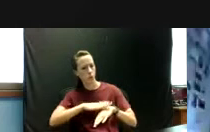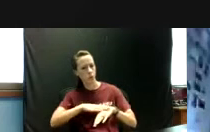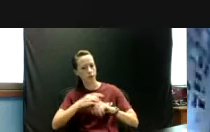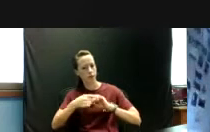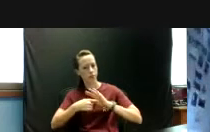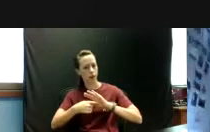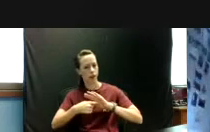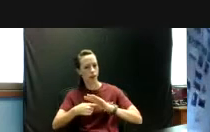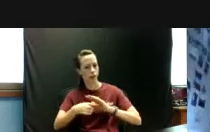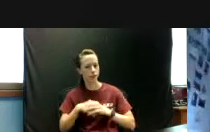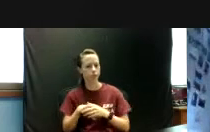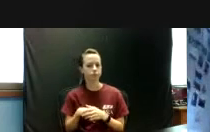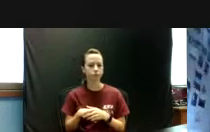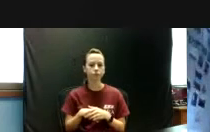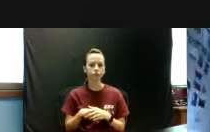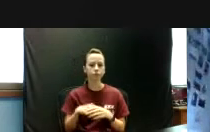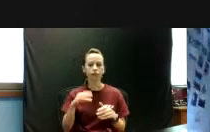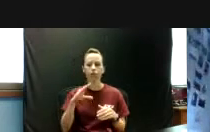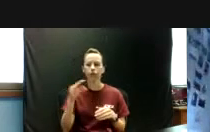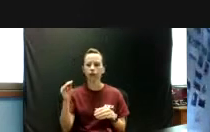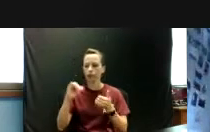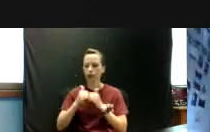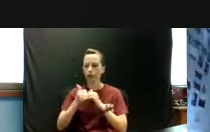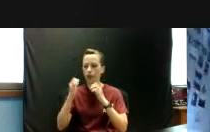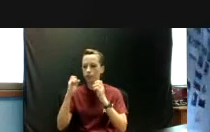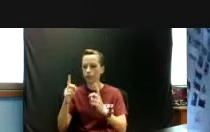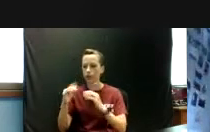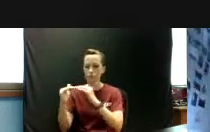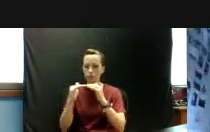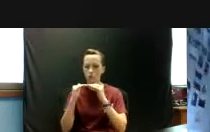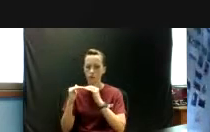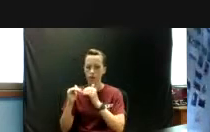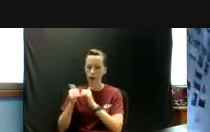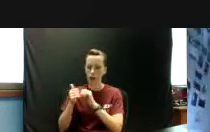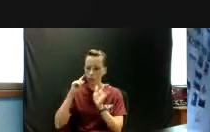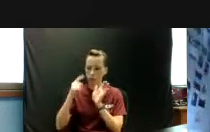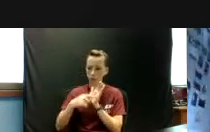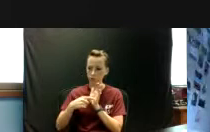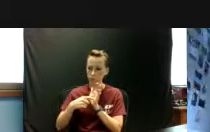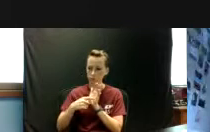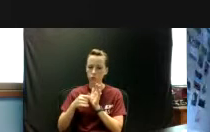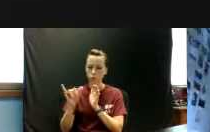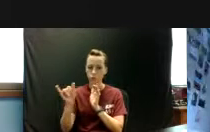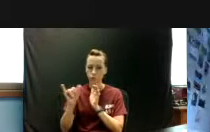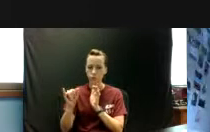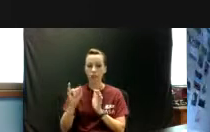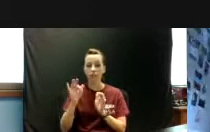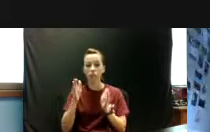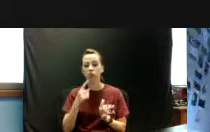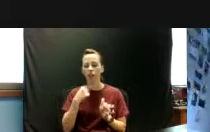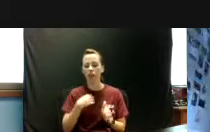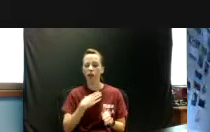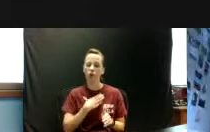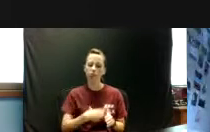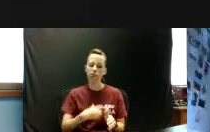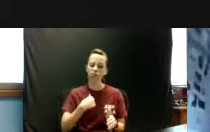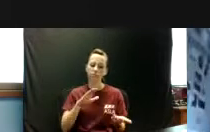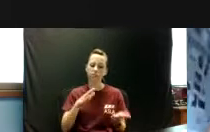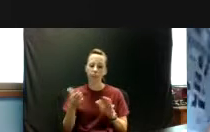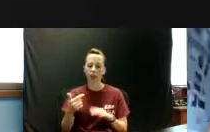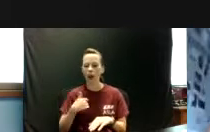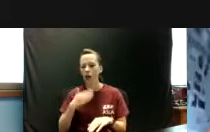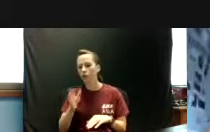educators as well. So obvious things that we can look out for is when people say things like, I wish I was dead and I'm going to end it all, or I'm going to